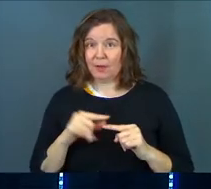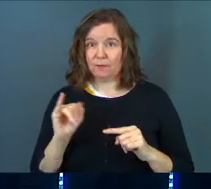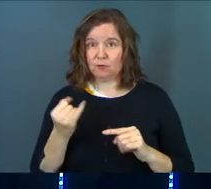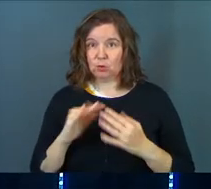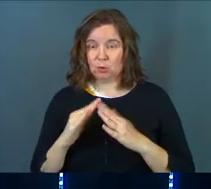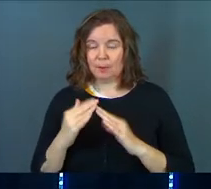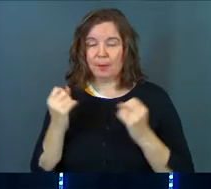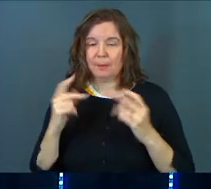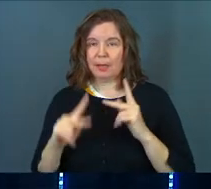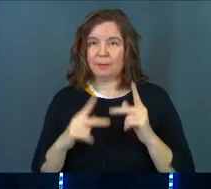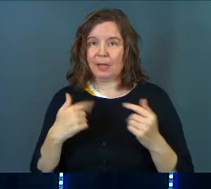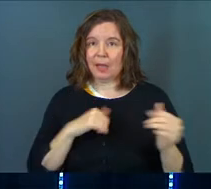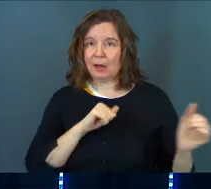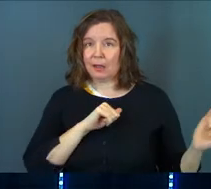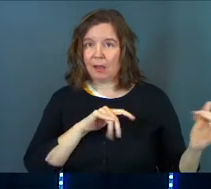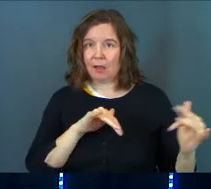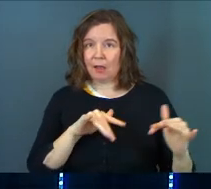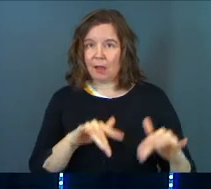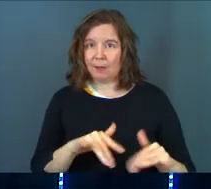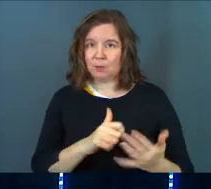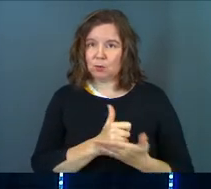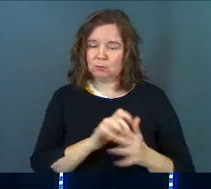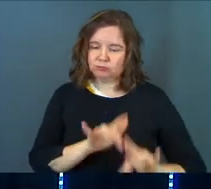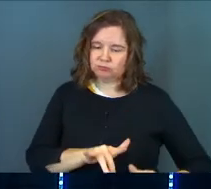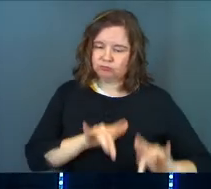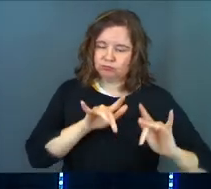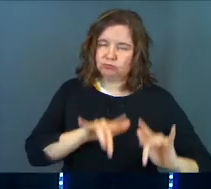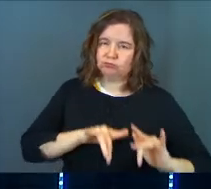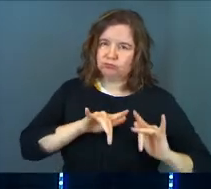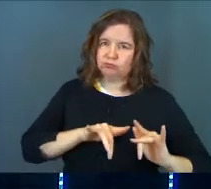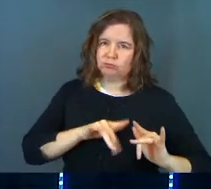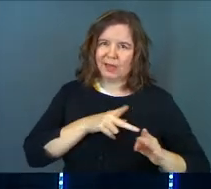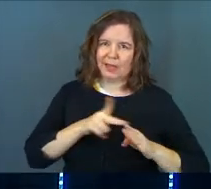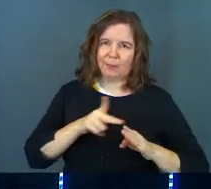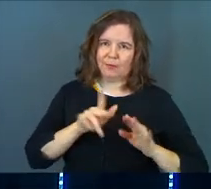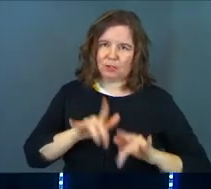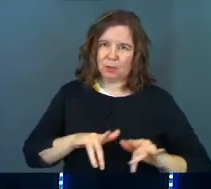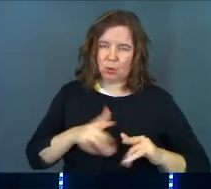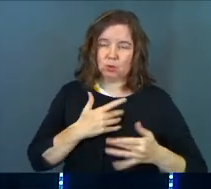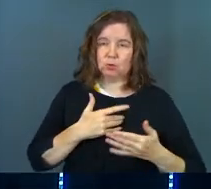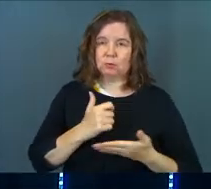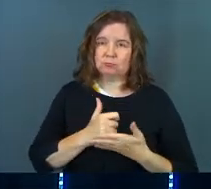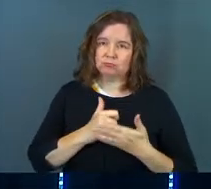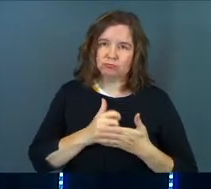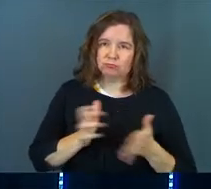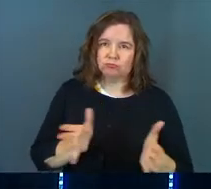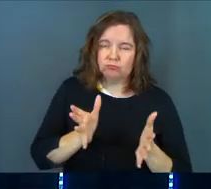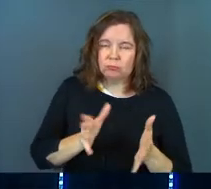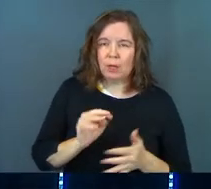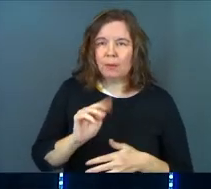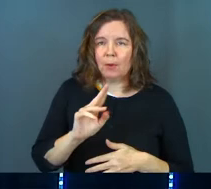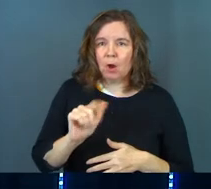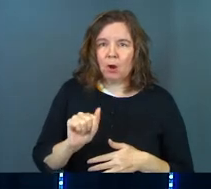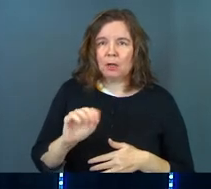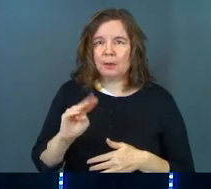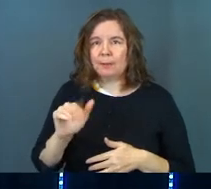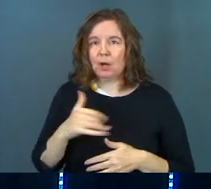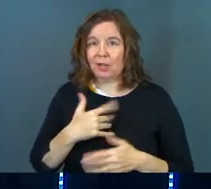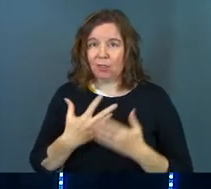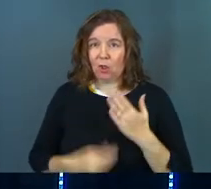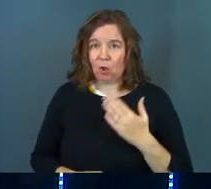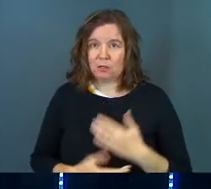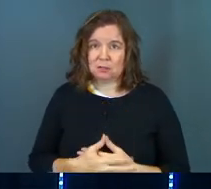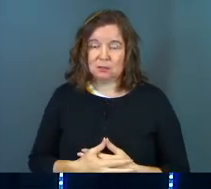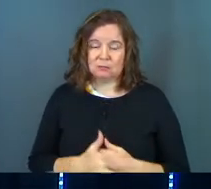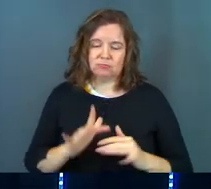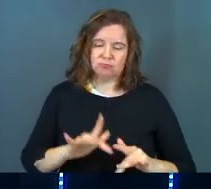road from Jerusalem, and many of the people had come to console. These are mourners. They're like professional mourners to console Martha and Mary in their